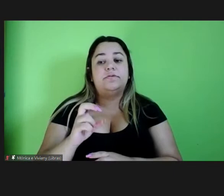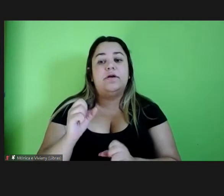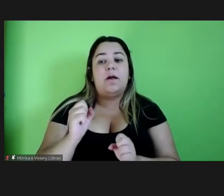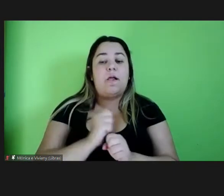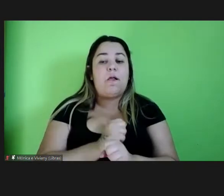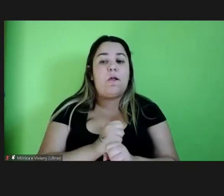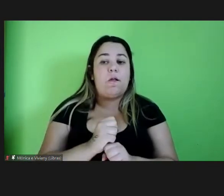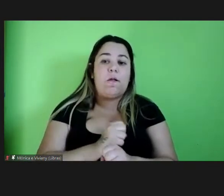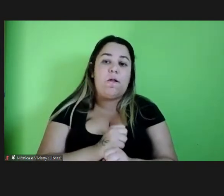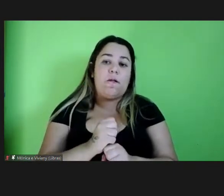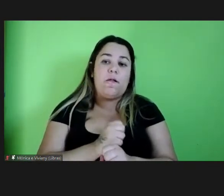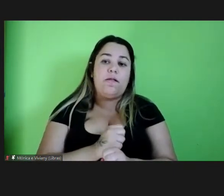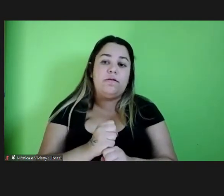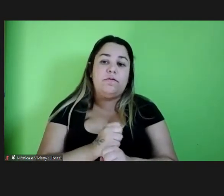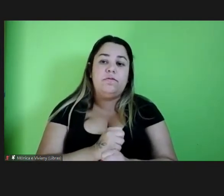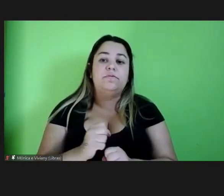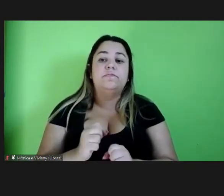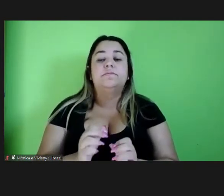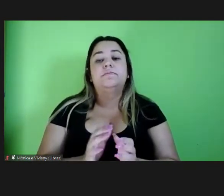London South Bank University.